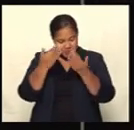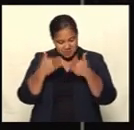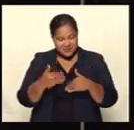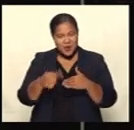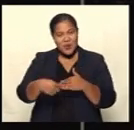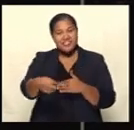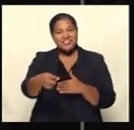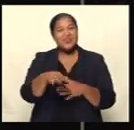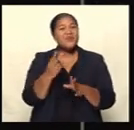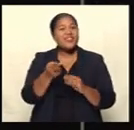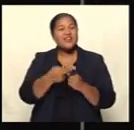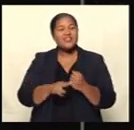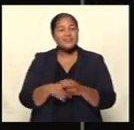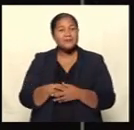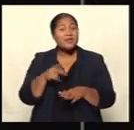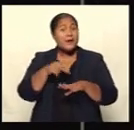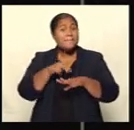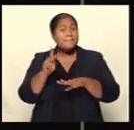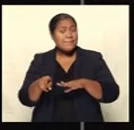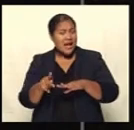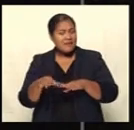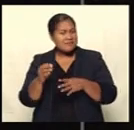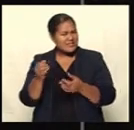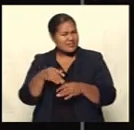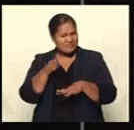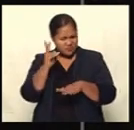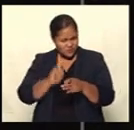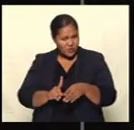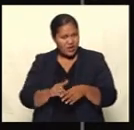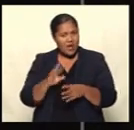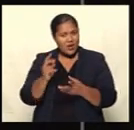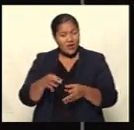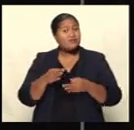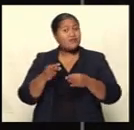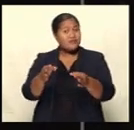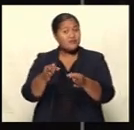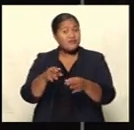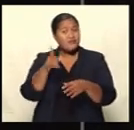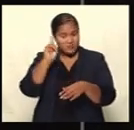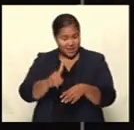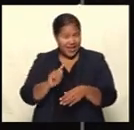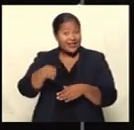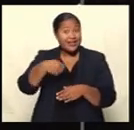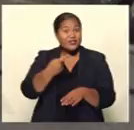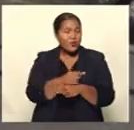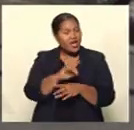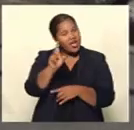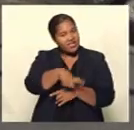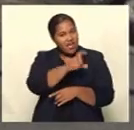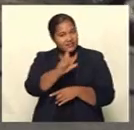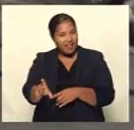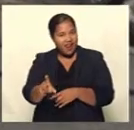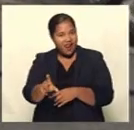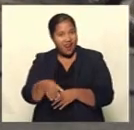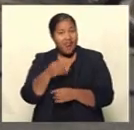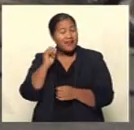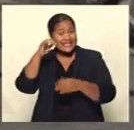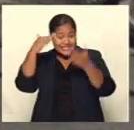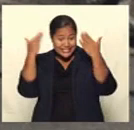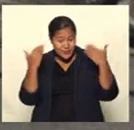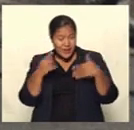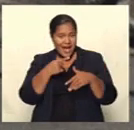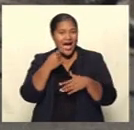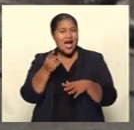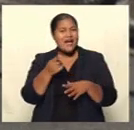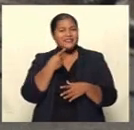our news bulletin. Parliament sittings scheduled for today and next week have been cancelled. Speaker of Parliament, Ratu Ipeli Nailatika, says